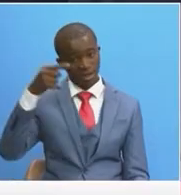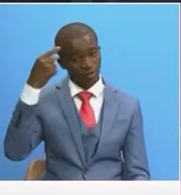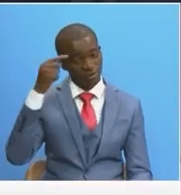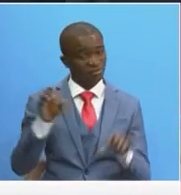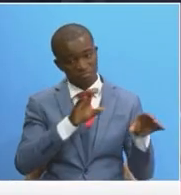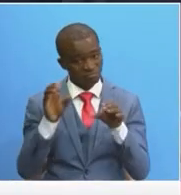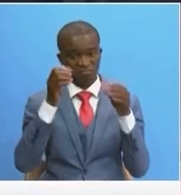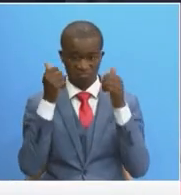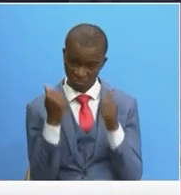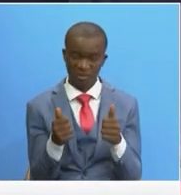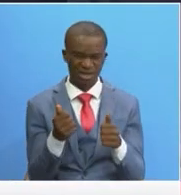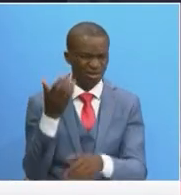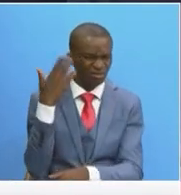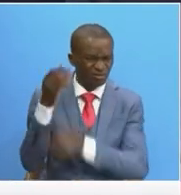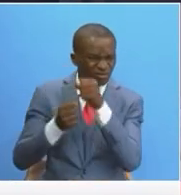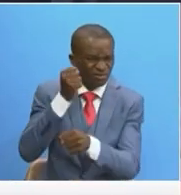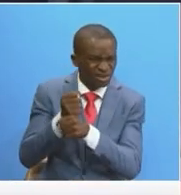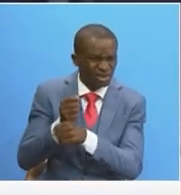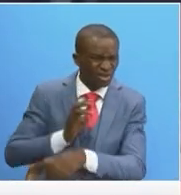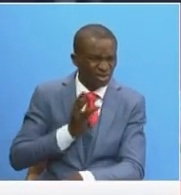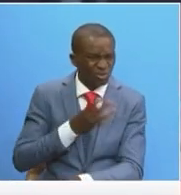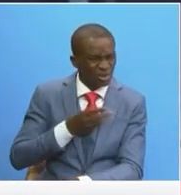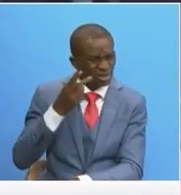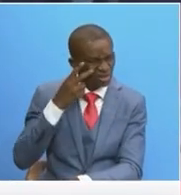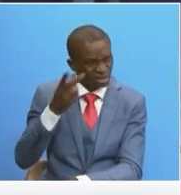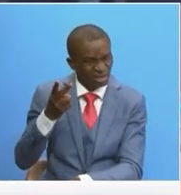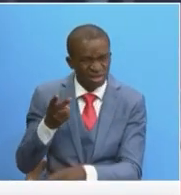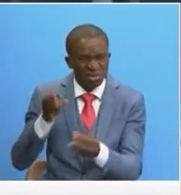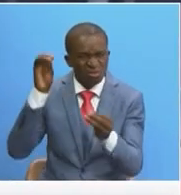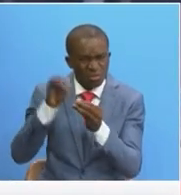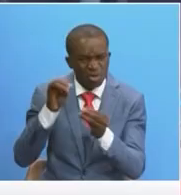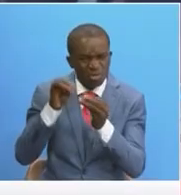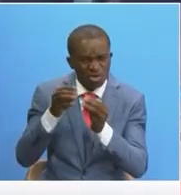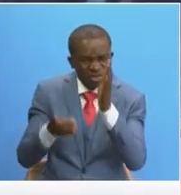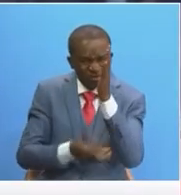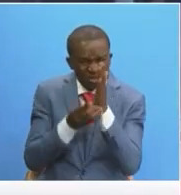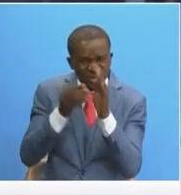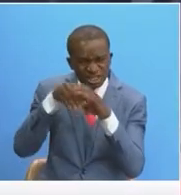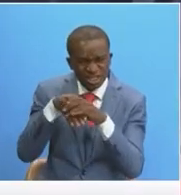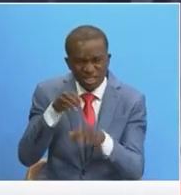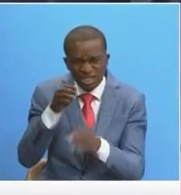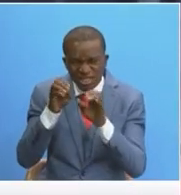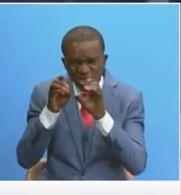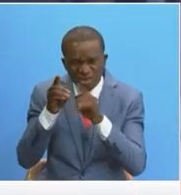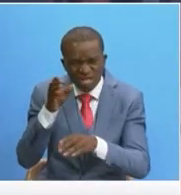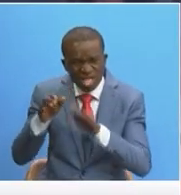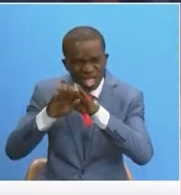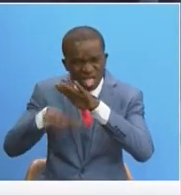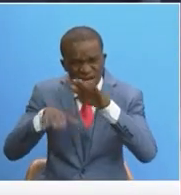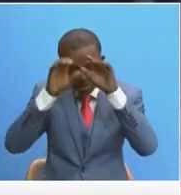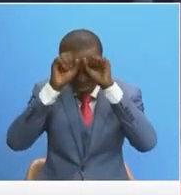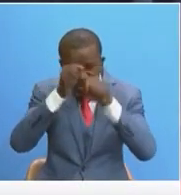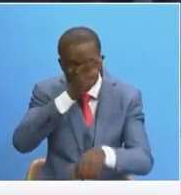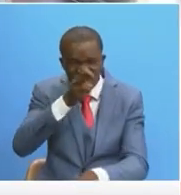government. In recent years, we have witnessed significant progress in the education sector under the leadership of the new